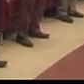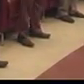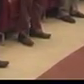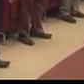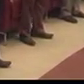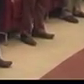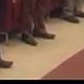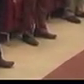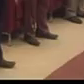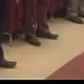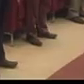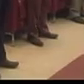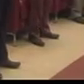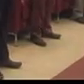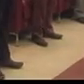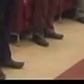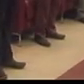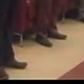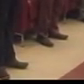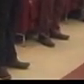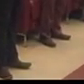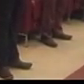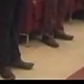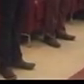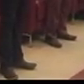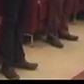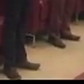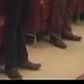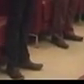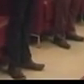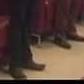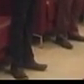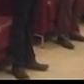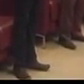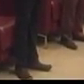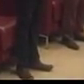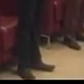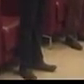In Jesus' name we pray.